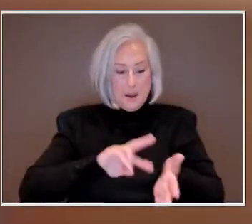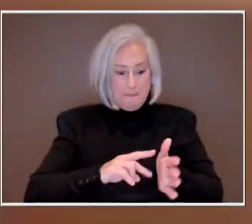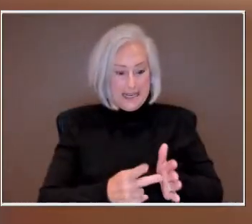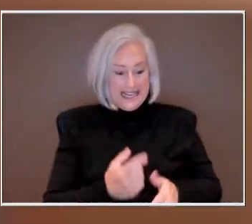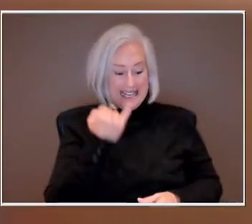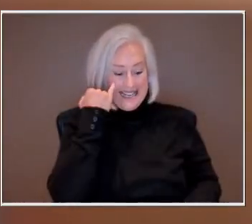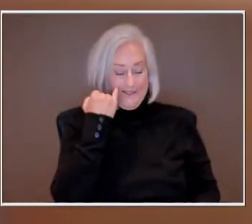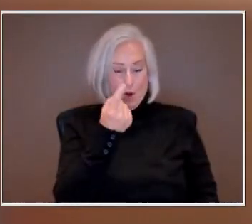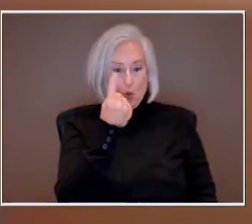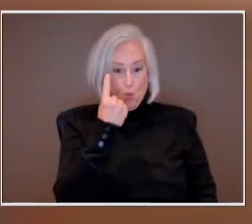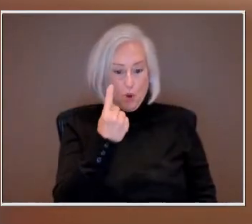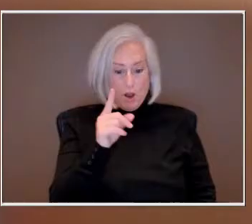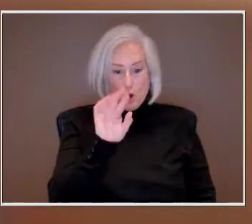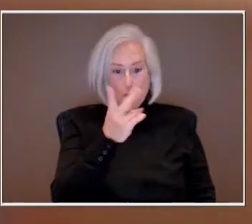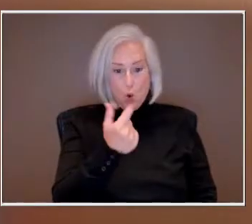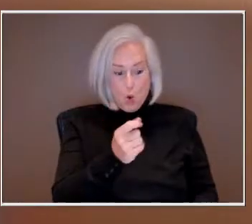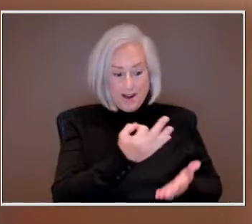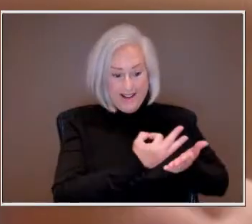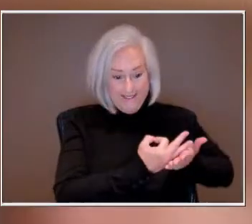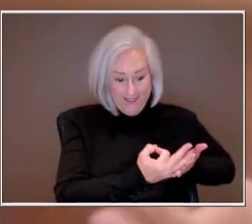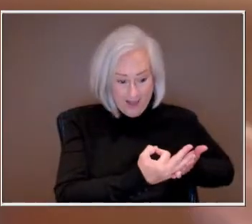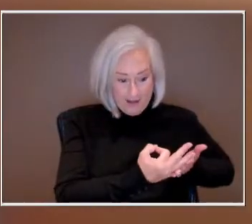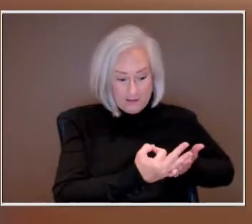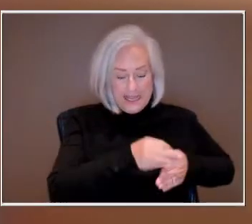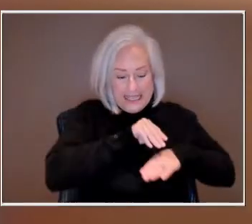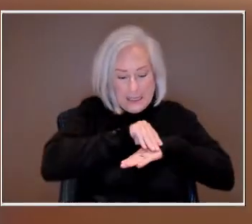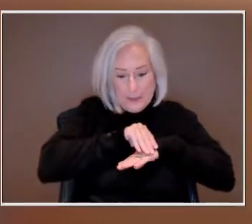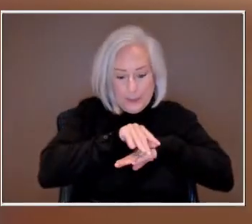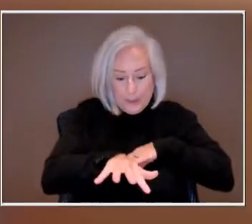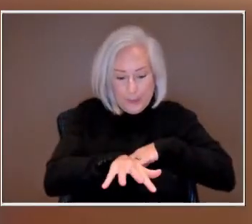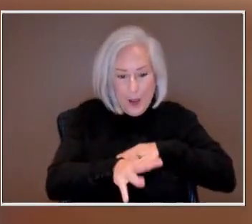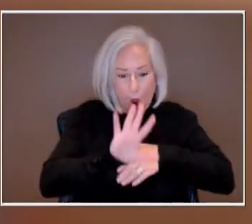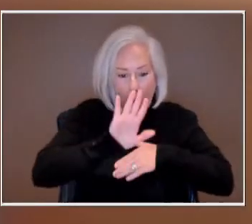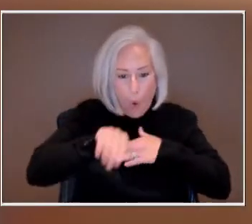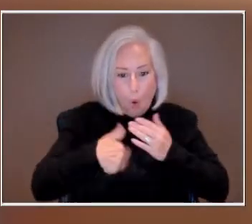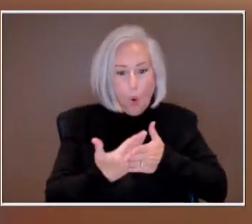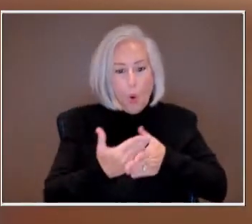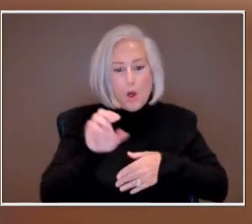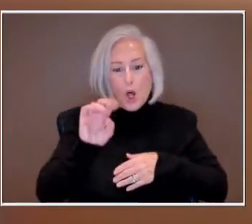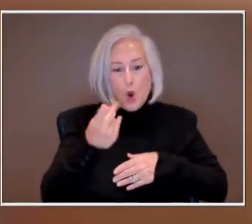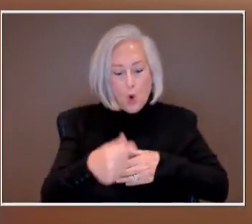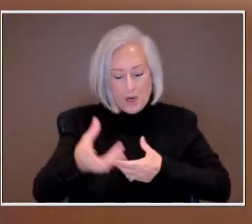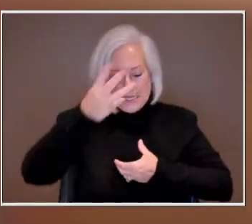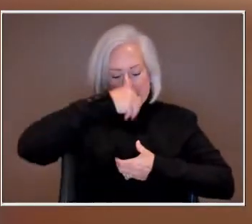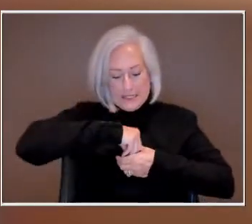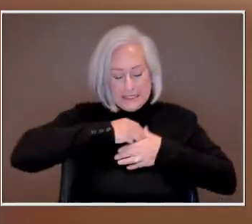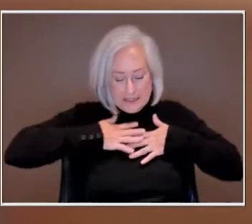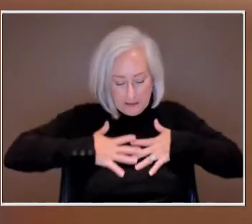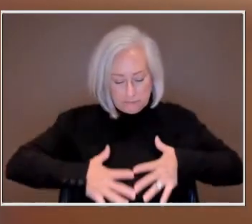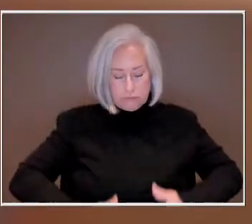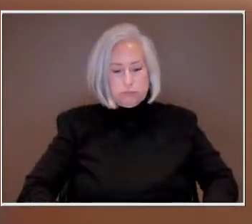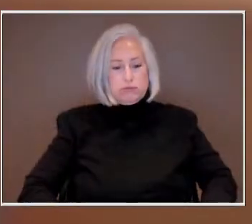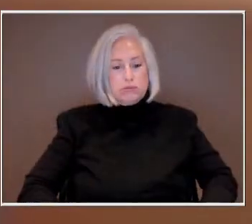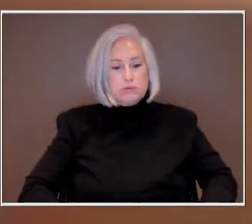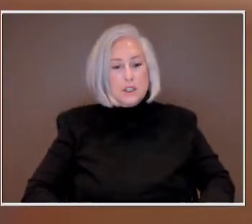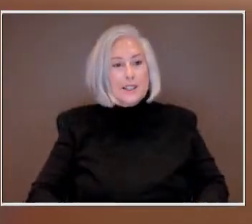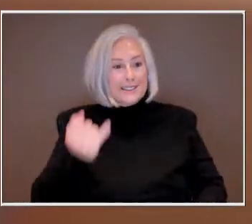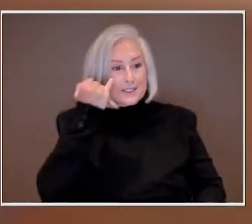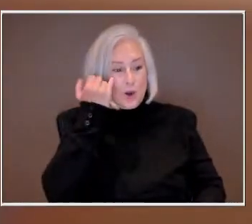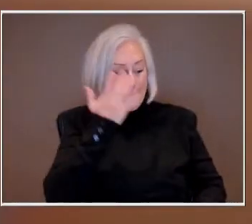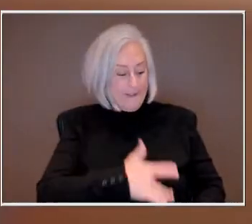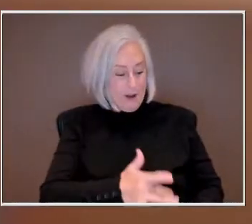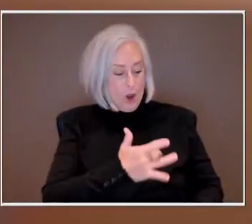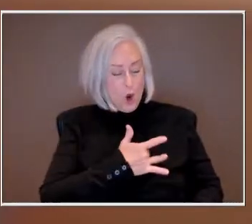other organs can continue to fail. And so we have to find that time where the heart is sick, where we know that a heart transplant or a